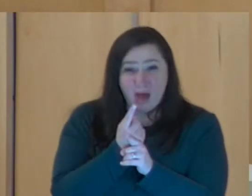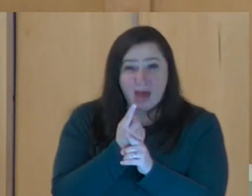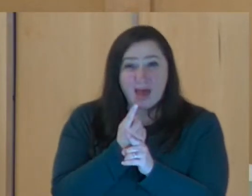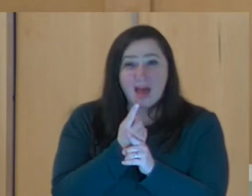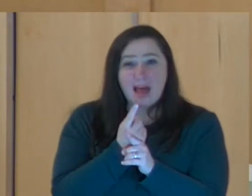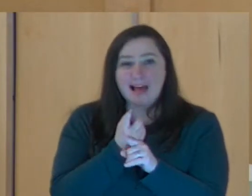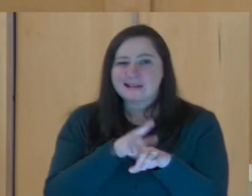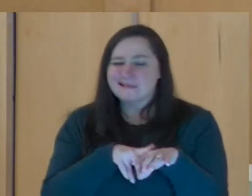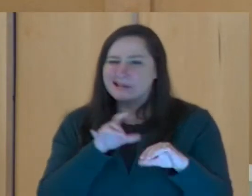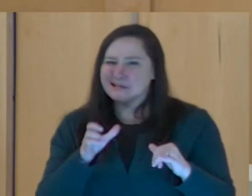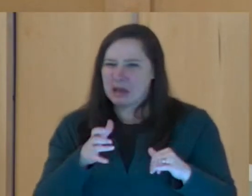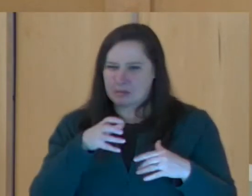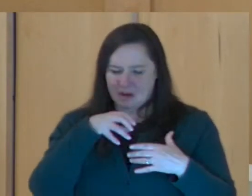your heart is